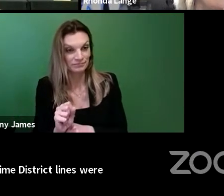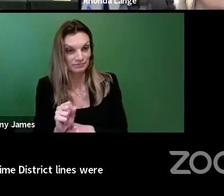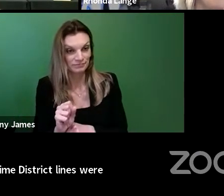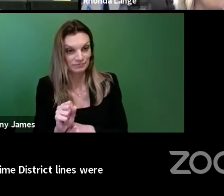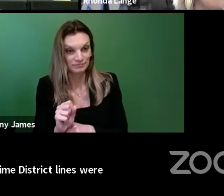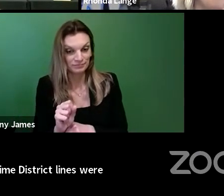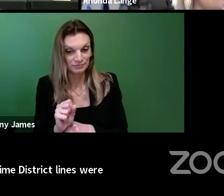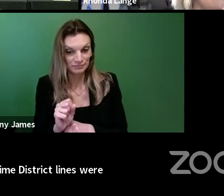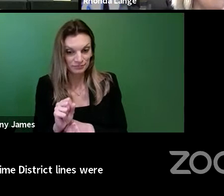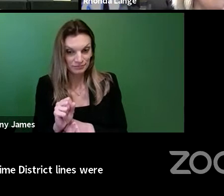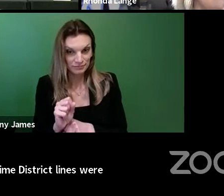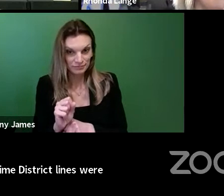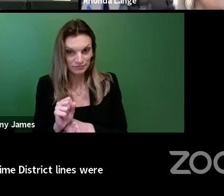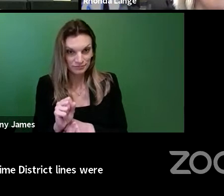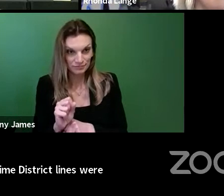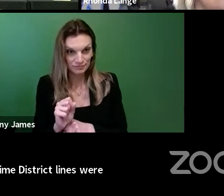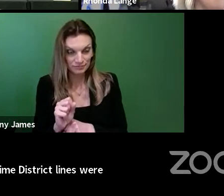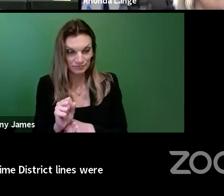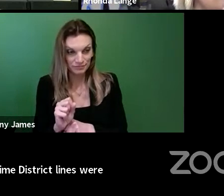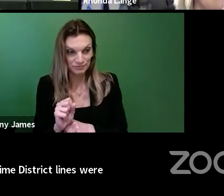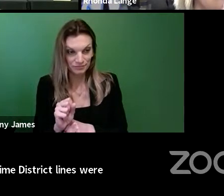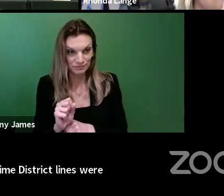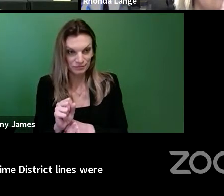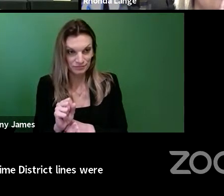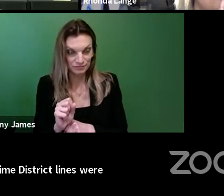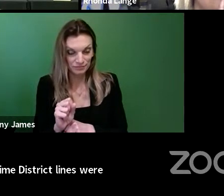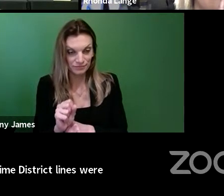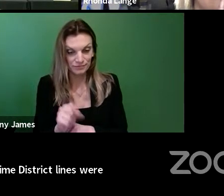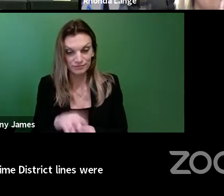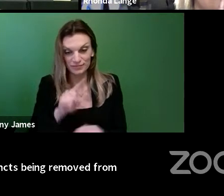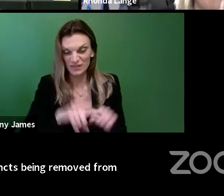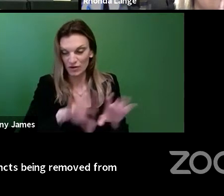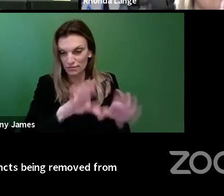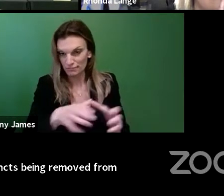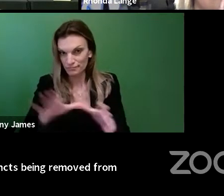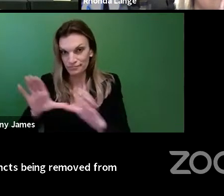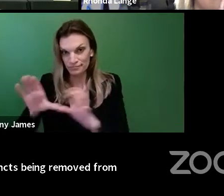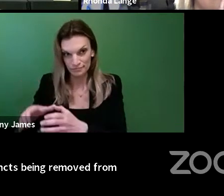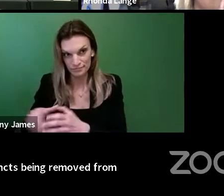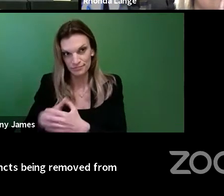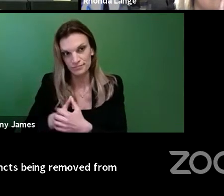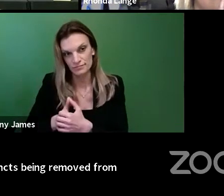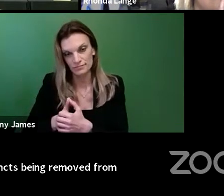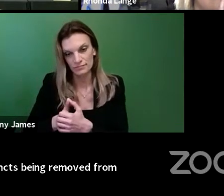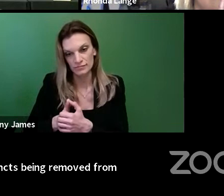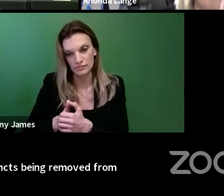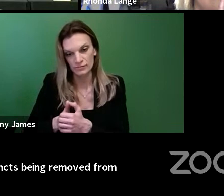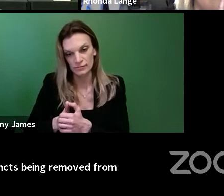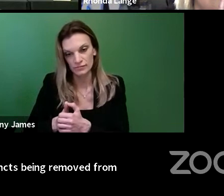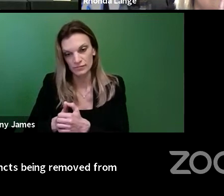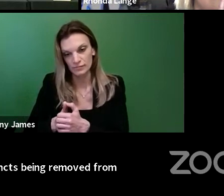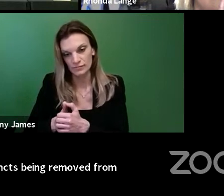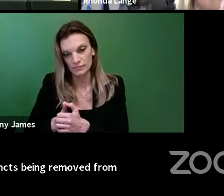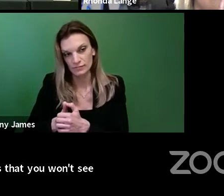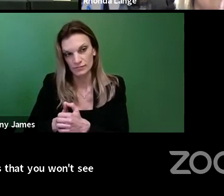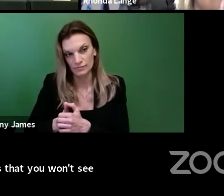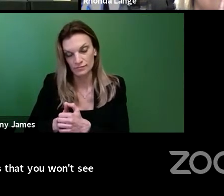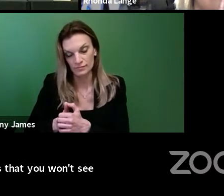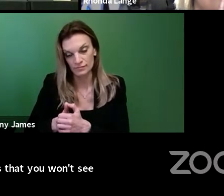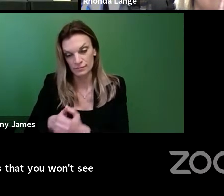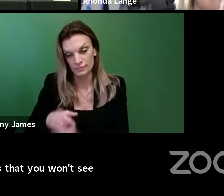by some precincts being removed from the district and other precincts that you won't see on your map easily. Blendon